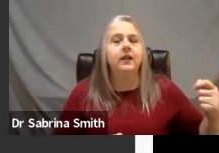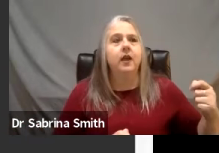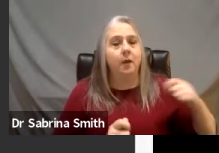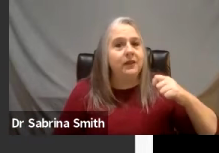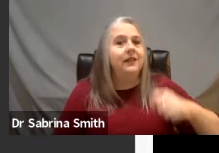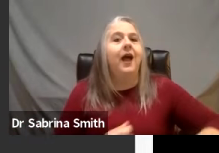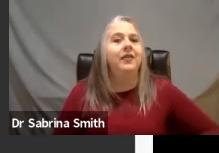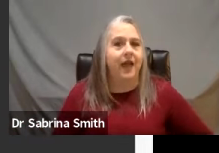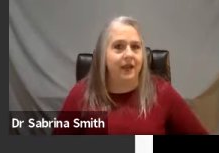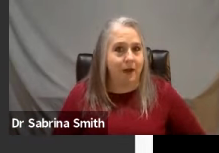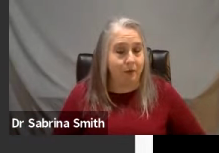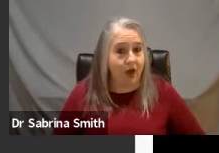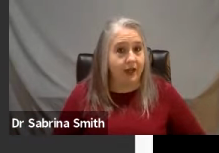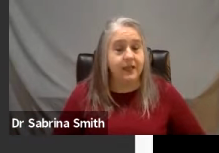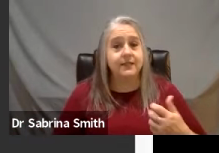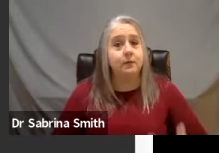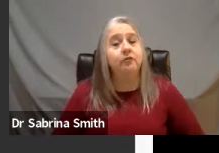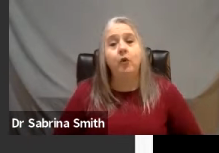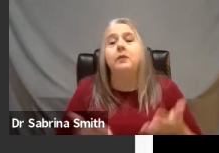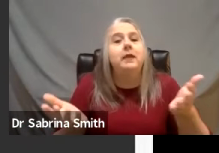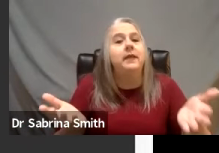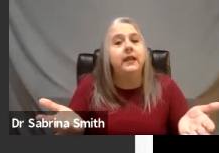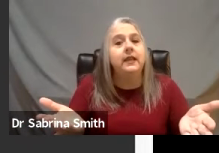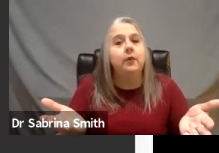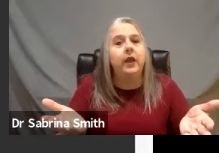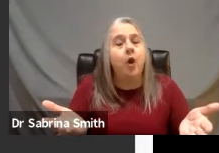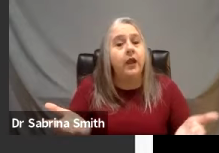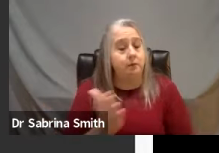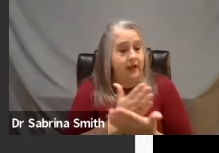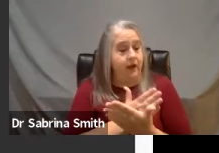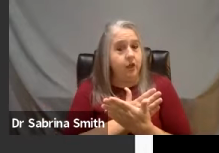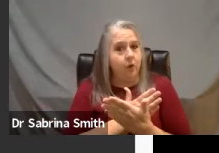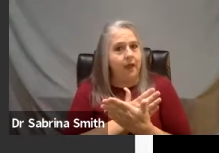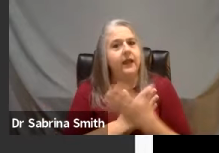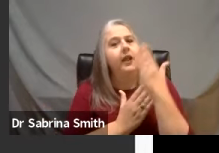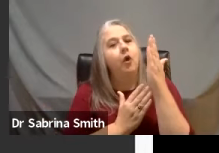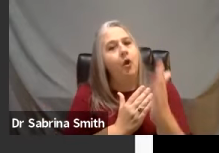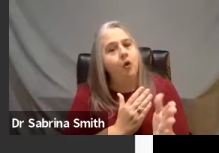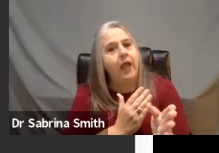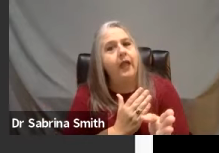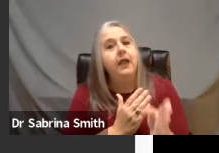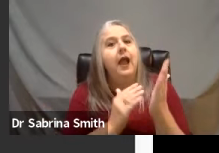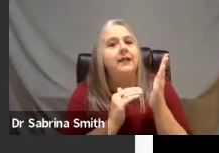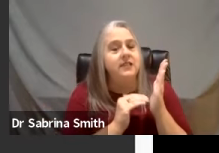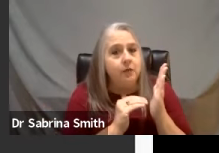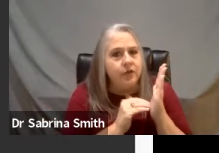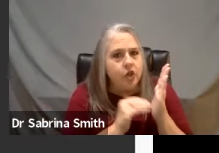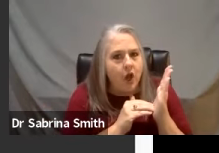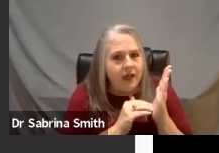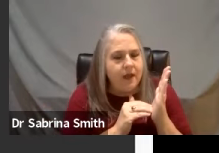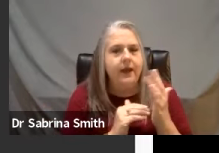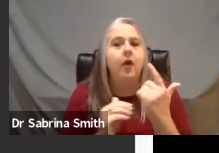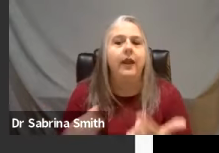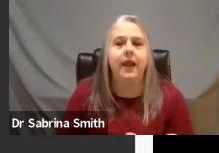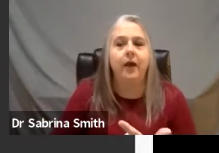I can apply that in my product as I move forward. Maybe I didn't get what I wanted, but now I can go back and I go, oh, okay, I see what they're